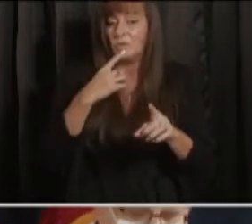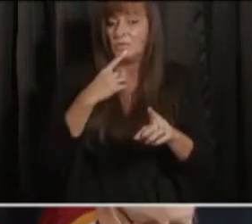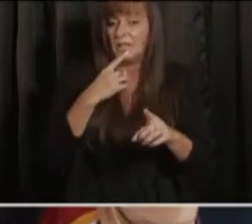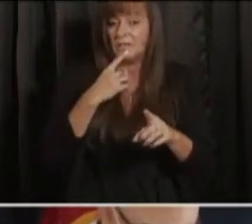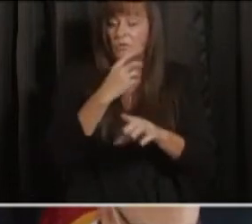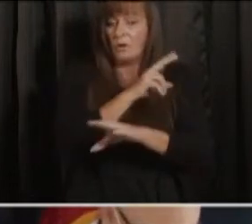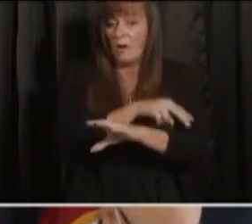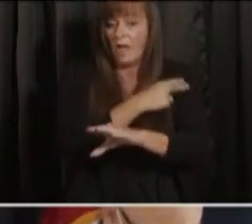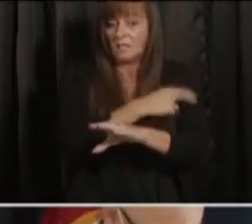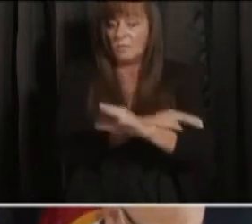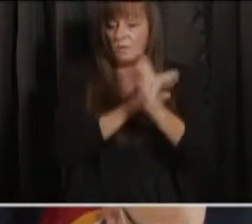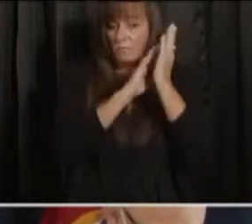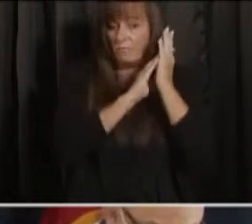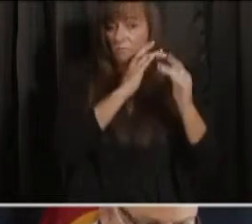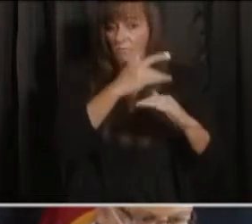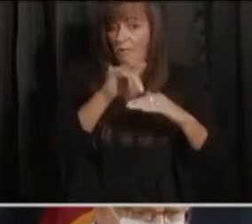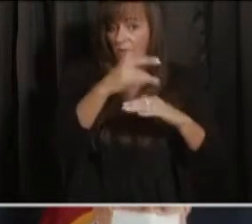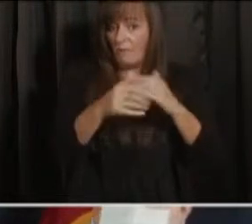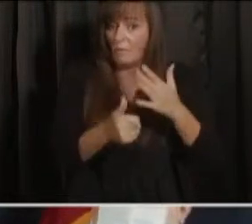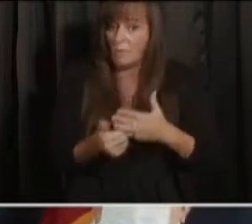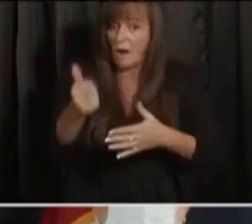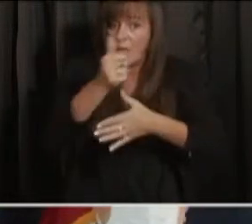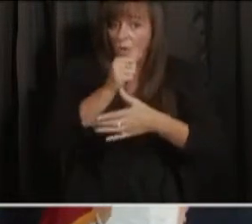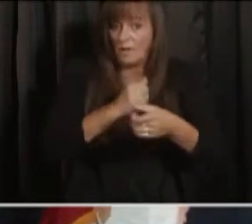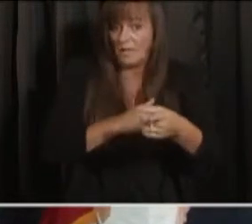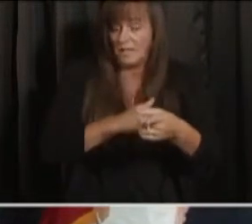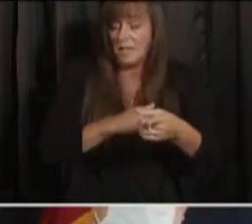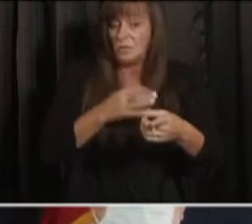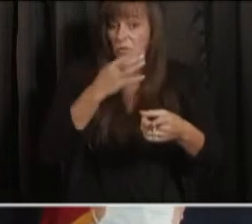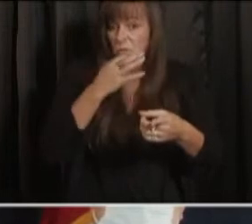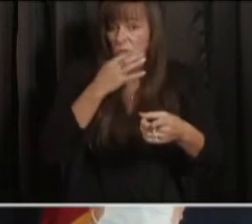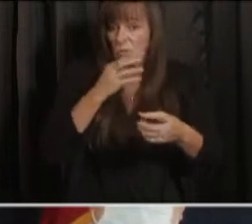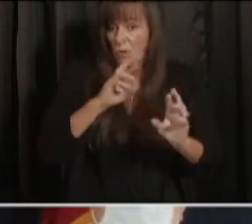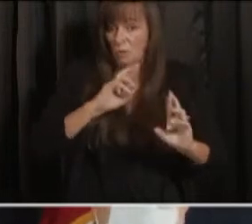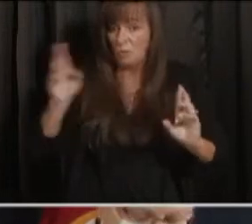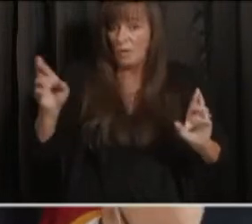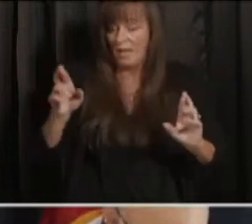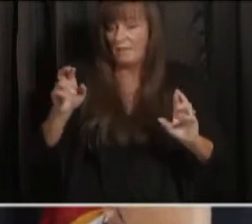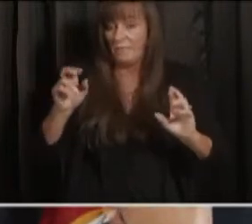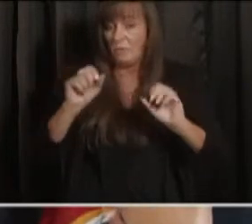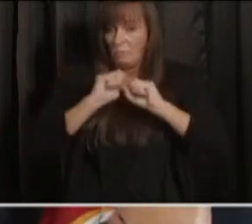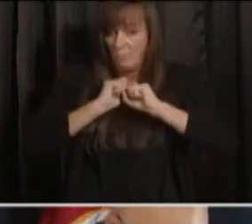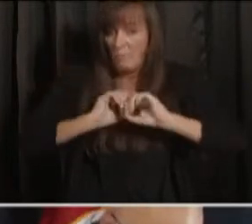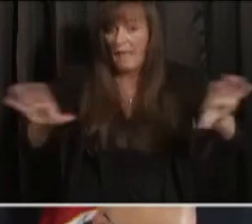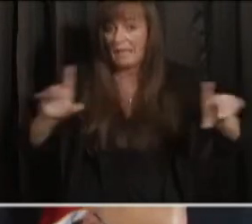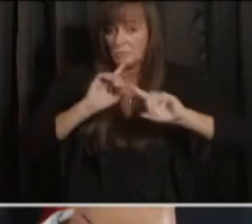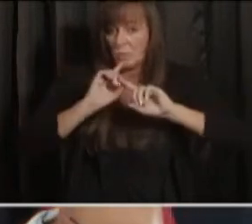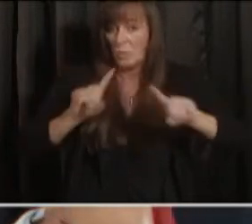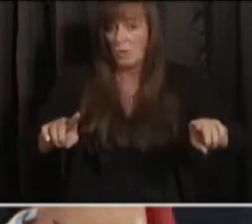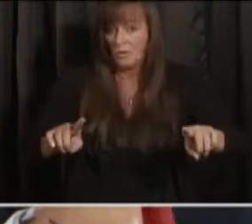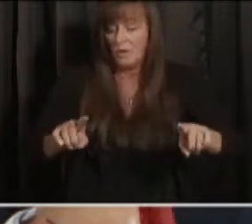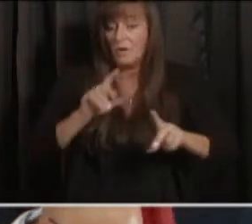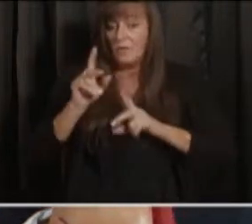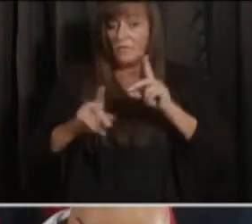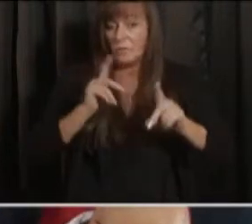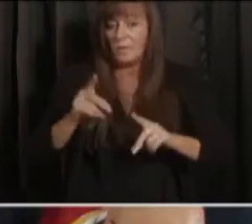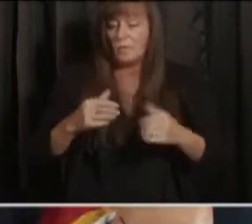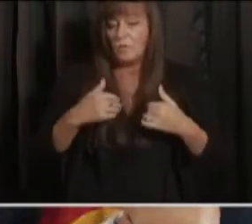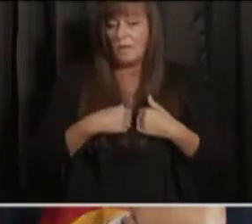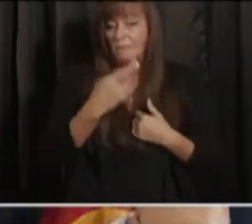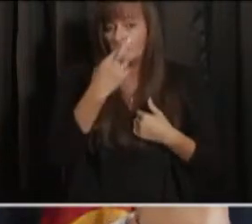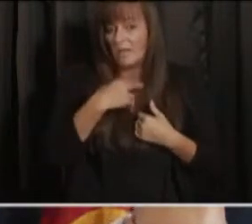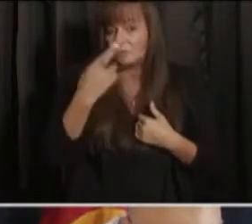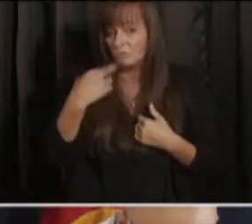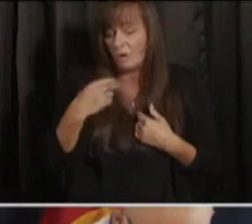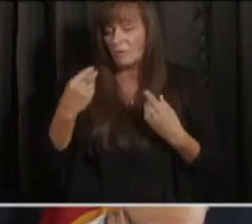north. Clearly it's being threatened. So are we approaching that point where you might institute a mask order or a vaccine mandate for people going into restaurants or stores? I